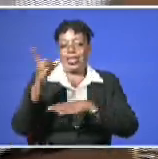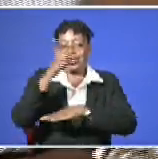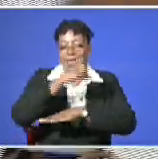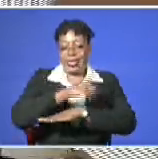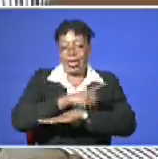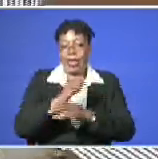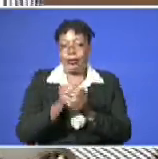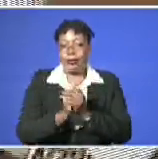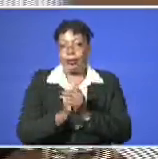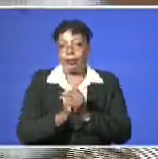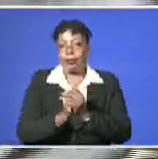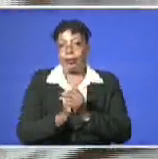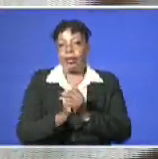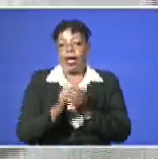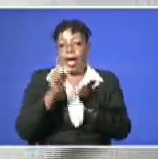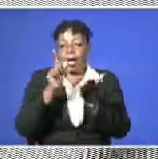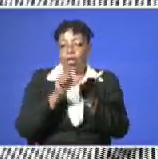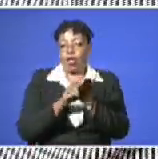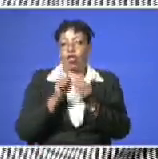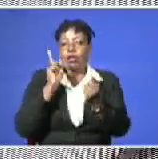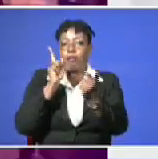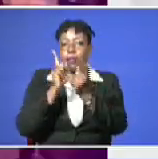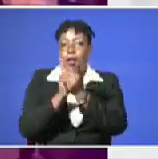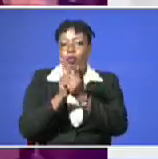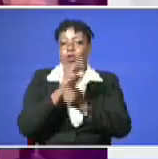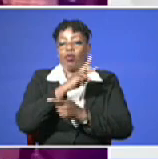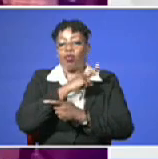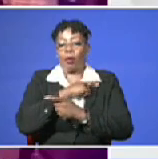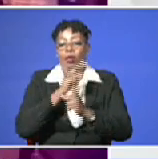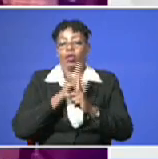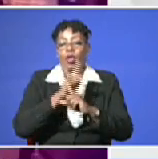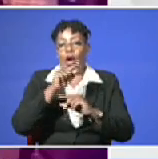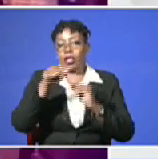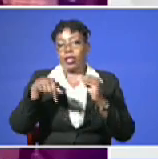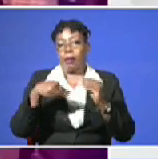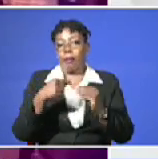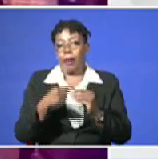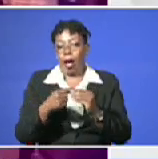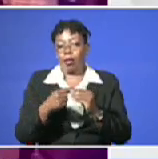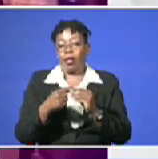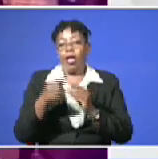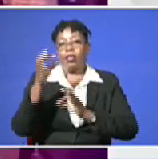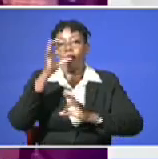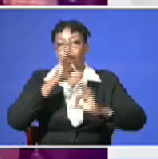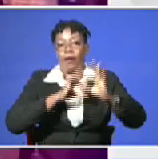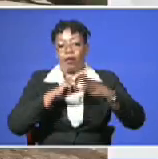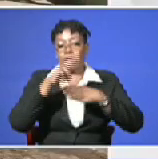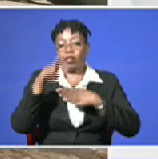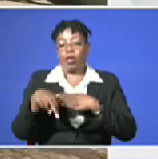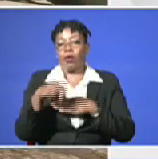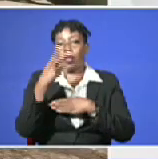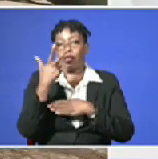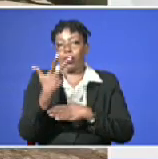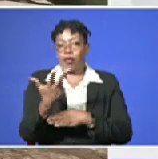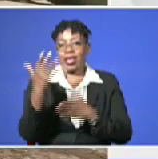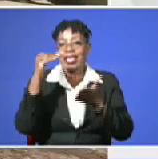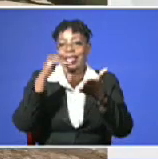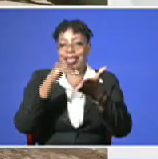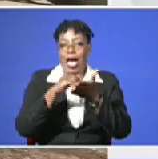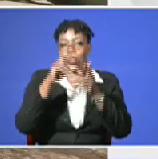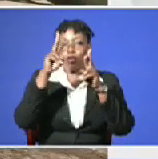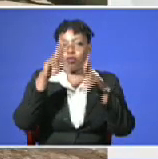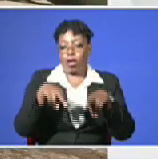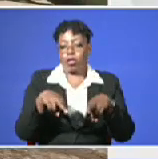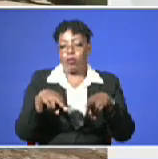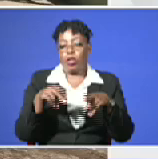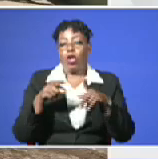recently met with Robinson at our studio, who spoke in depth about the festival, which he says resulted in over 3,000 residents turning out, and